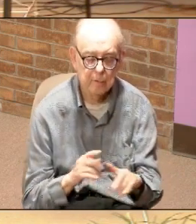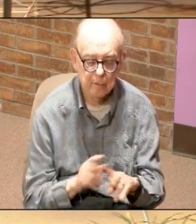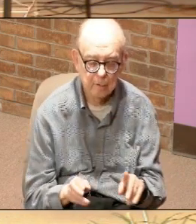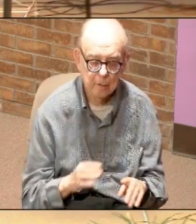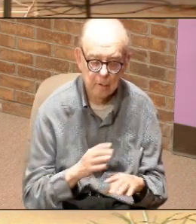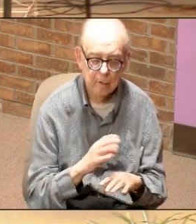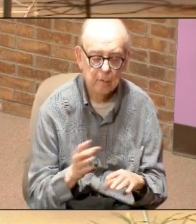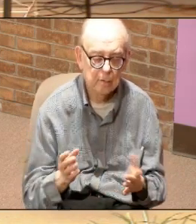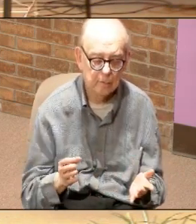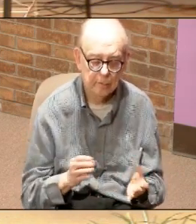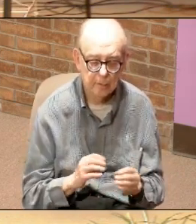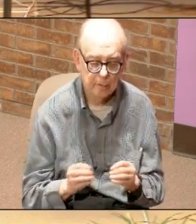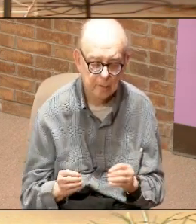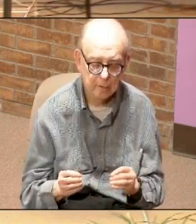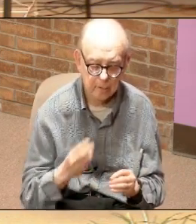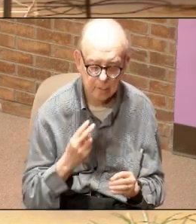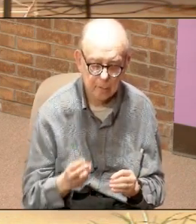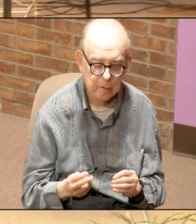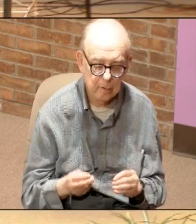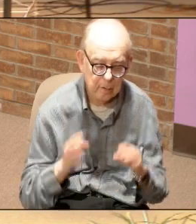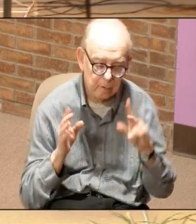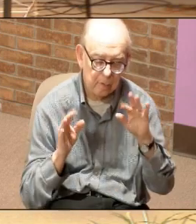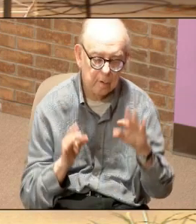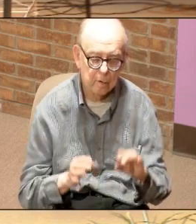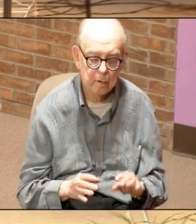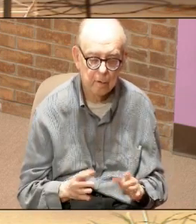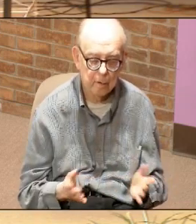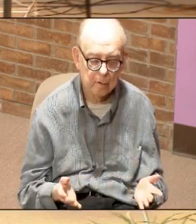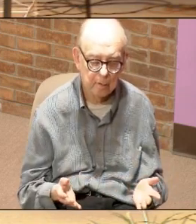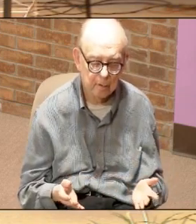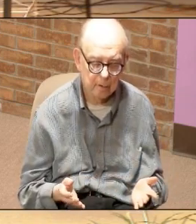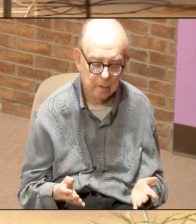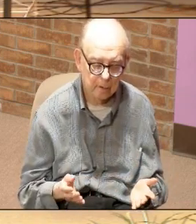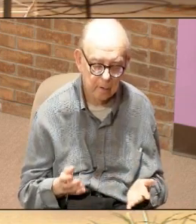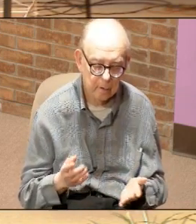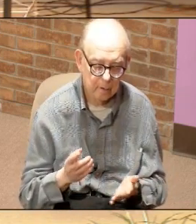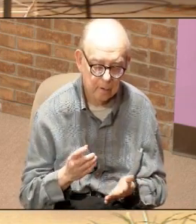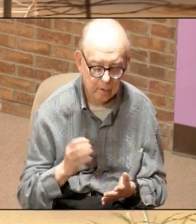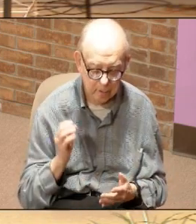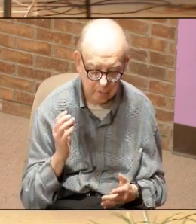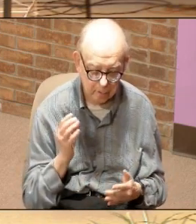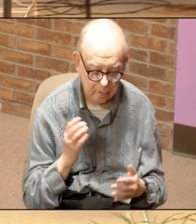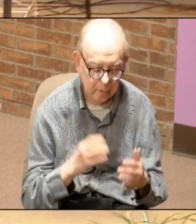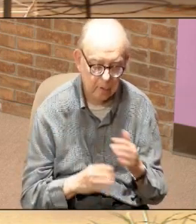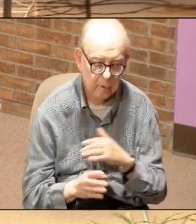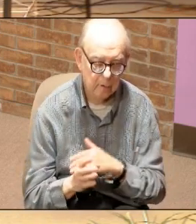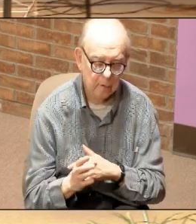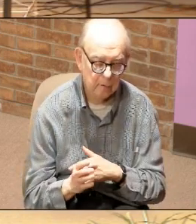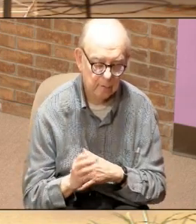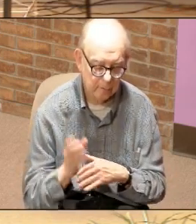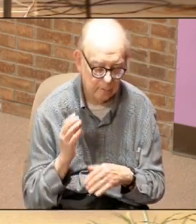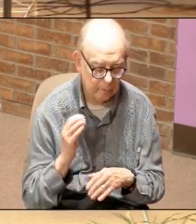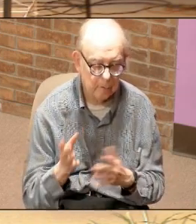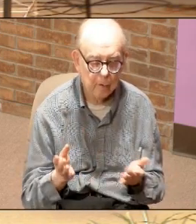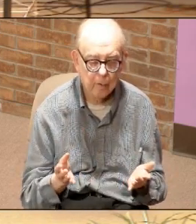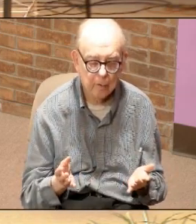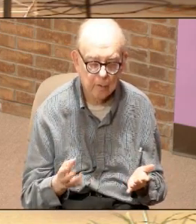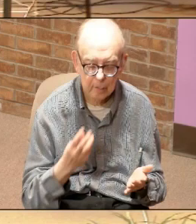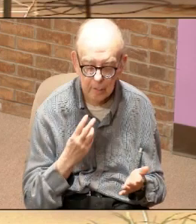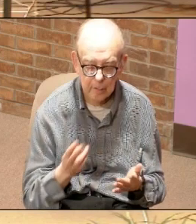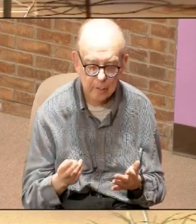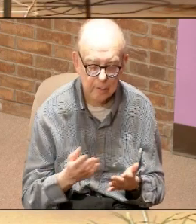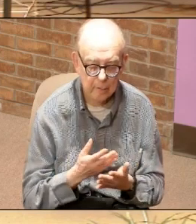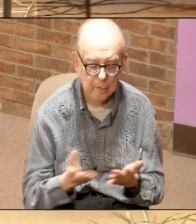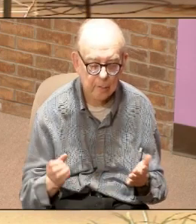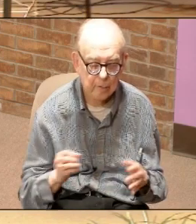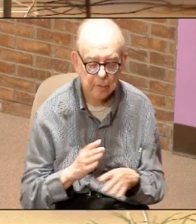the clouds as they move. I see the rain as it descends, or the sun that comes up, or the moon that comes up. I see